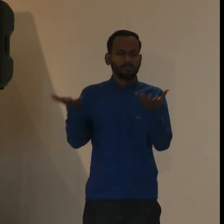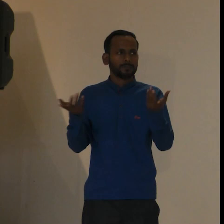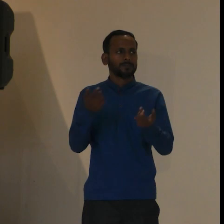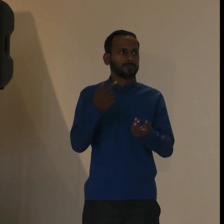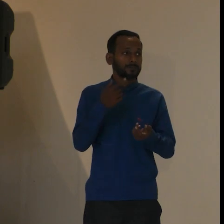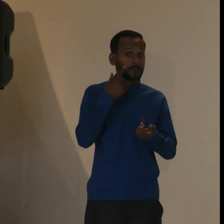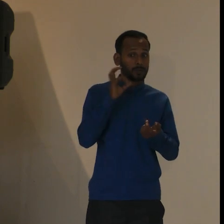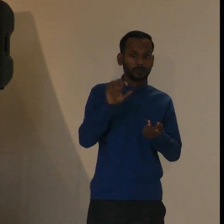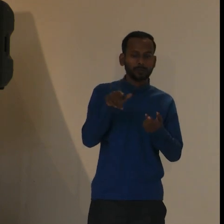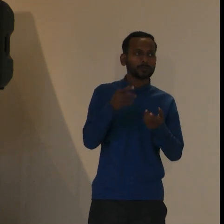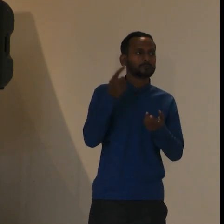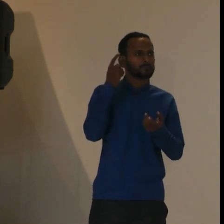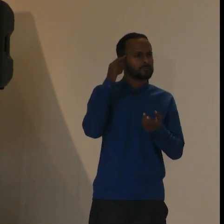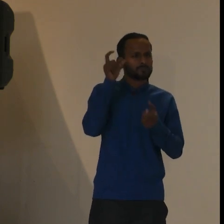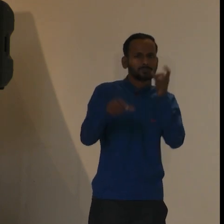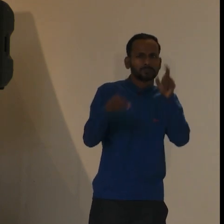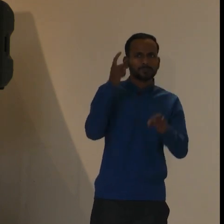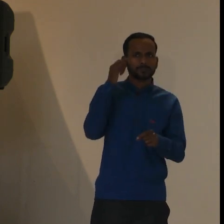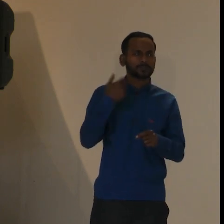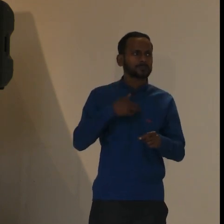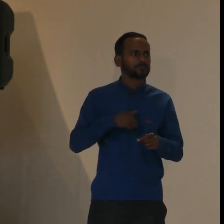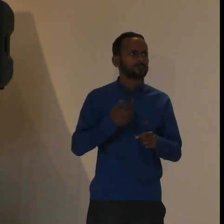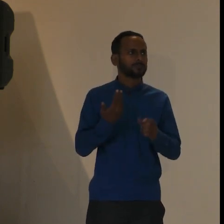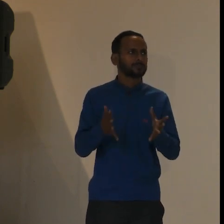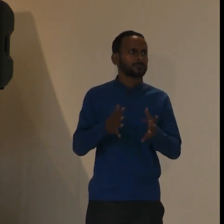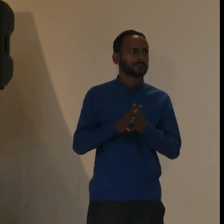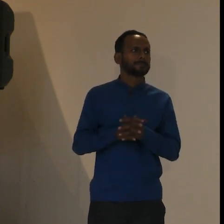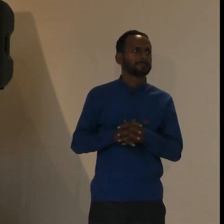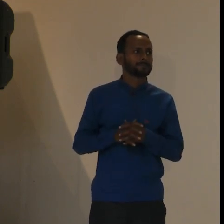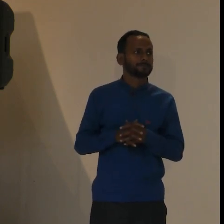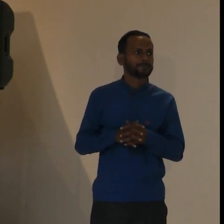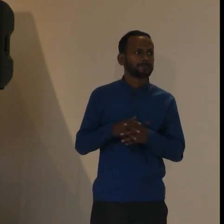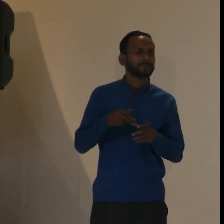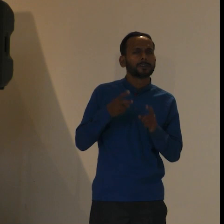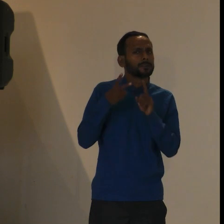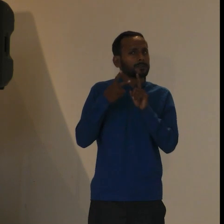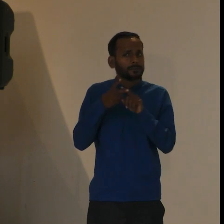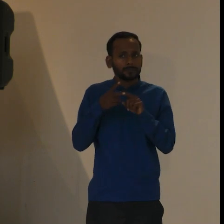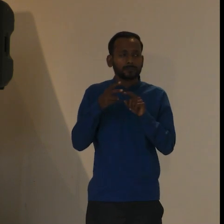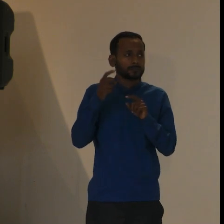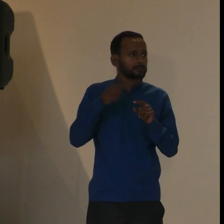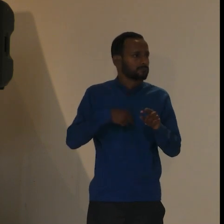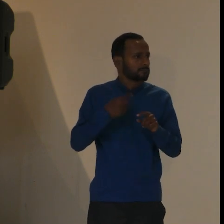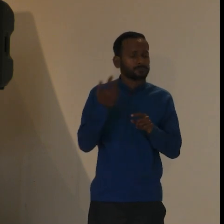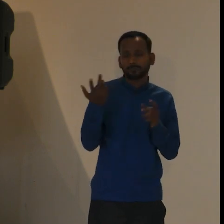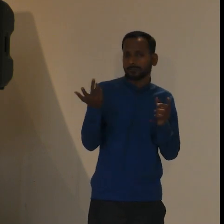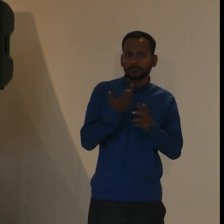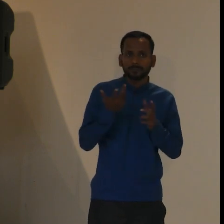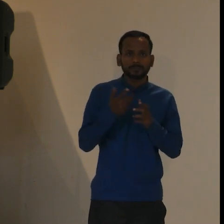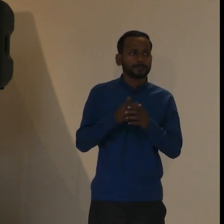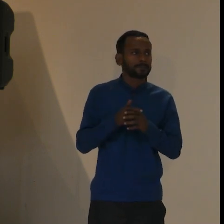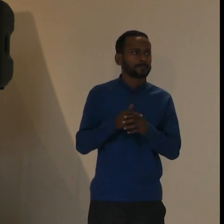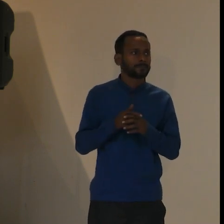Absolutely. So if there was some way I could see that. And so that's my first thing on the wish list. And my second thing on the wish list